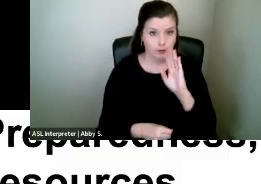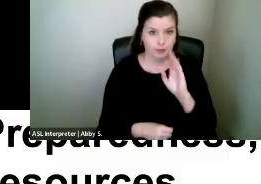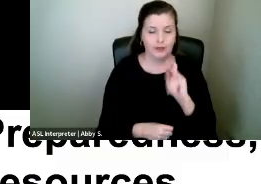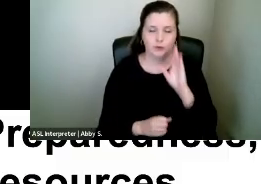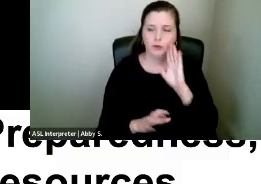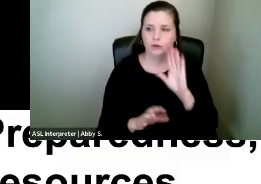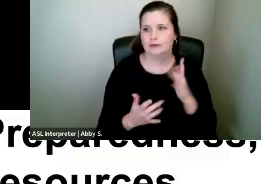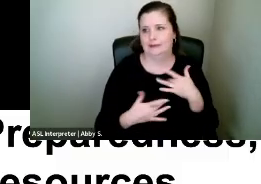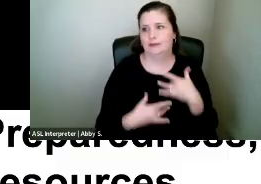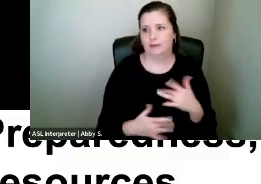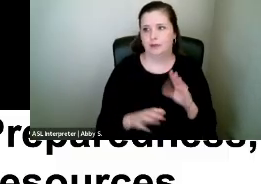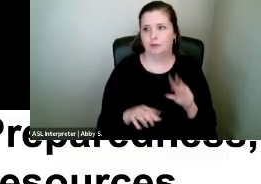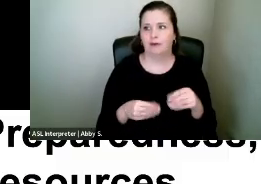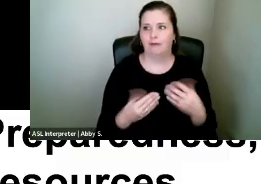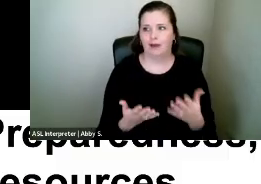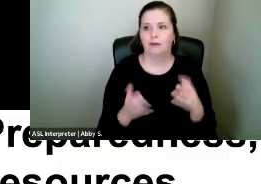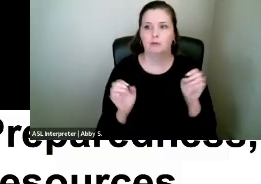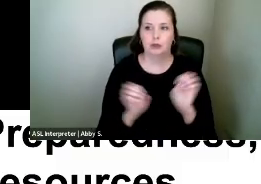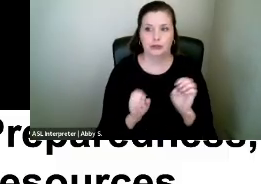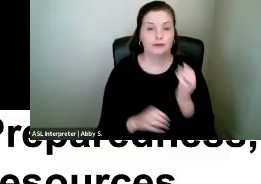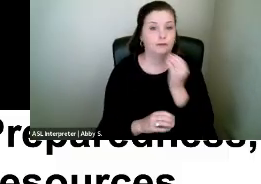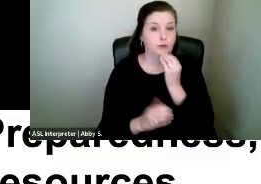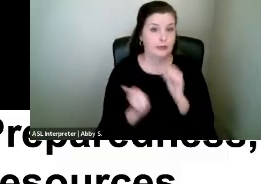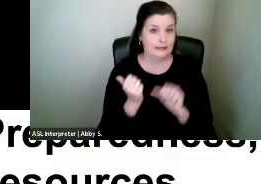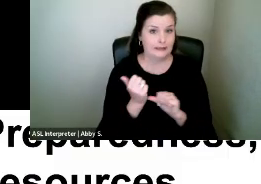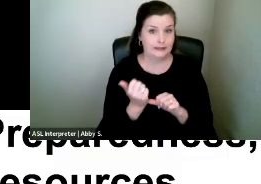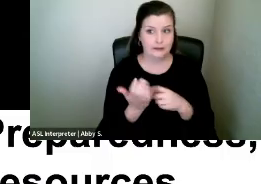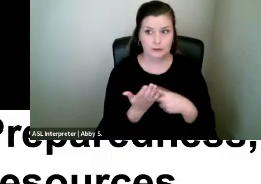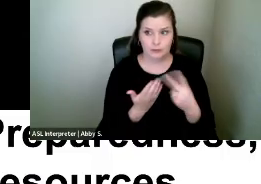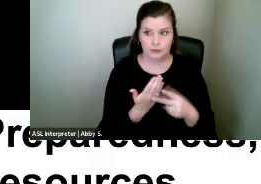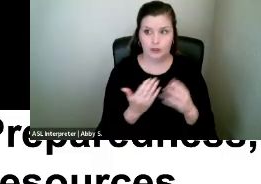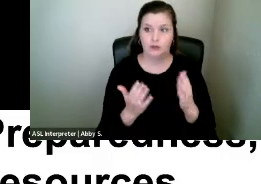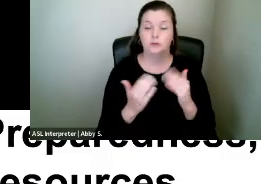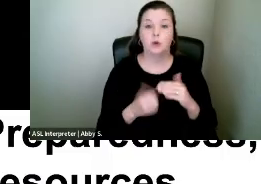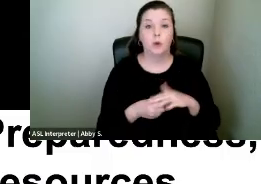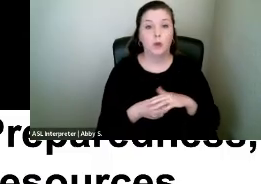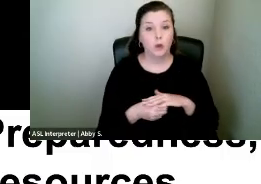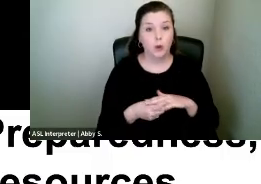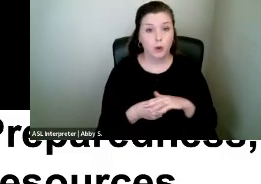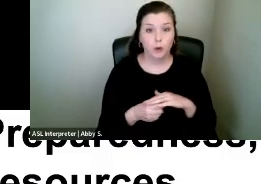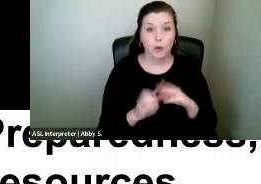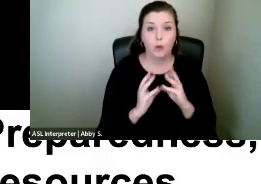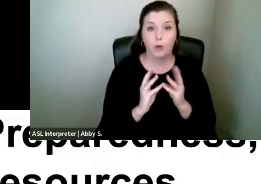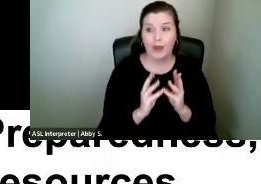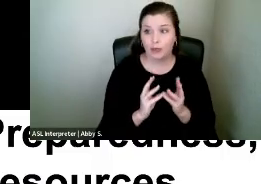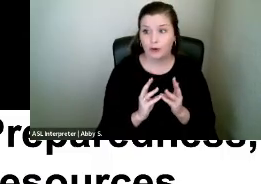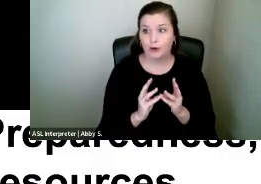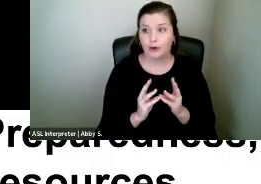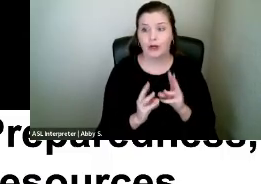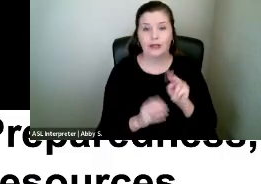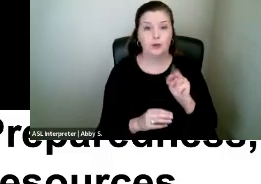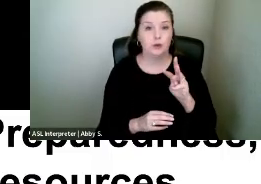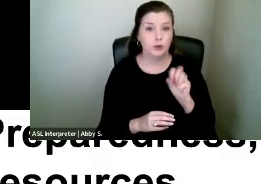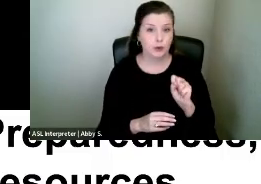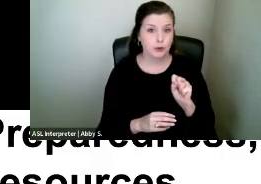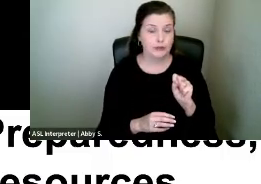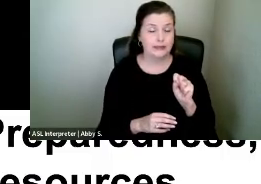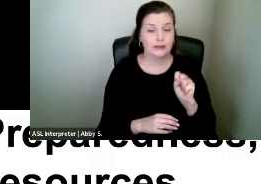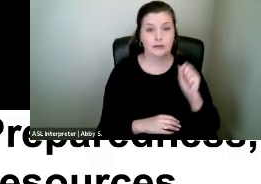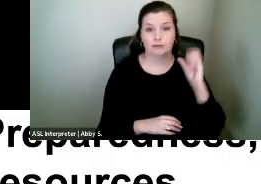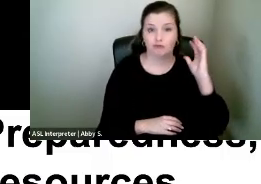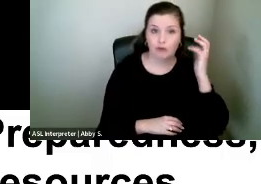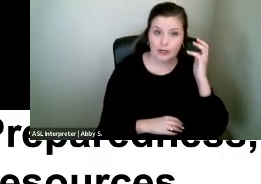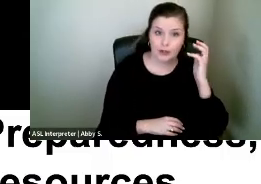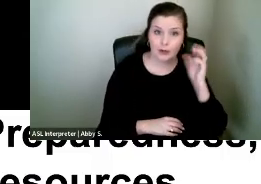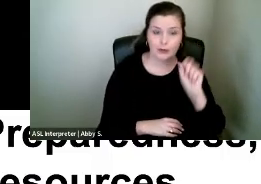programs. Local weather and news stations, your radio AM stations